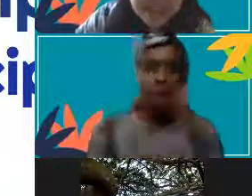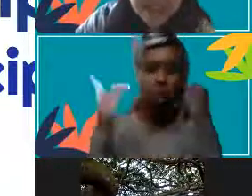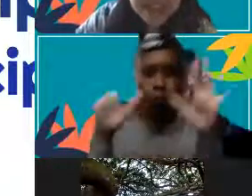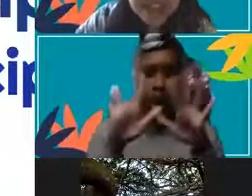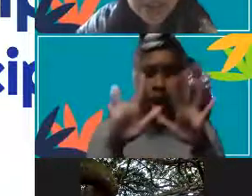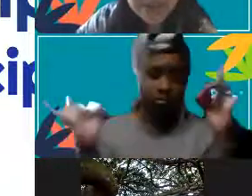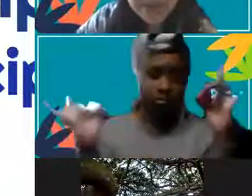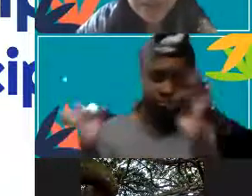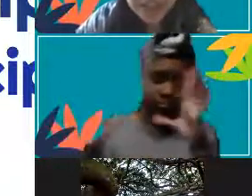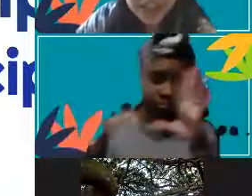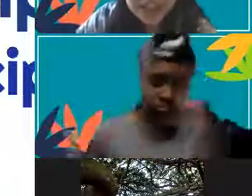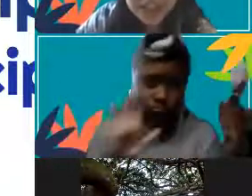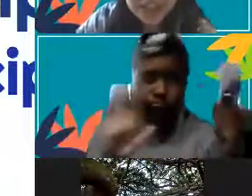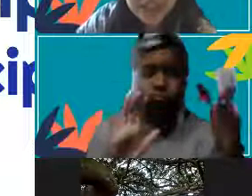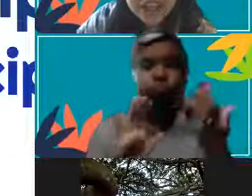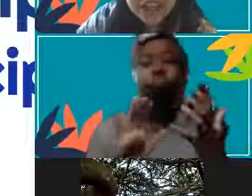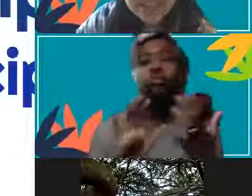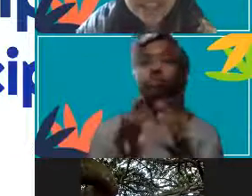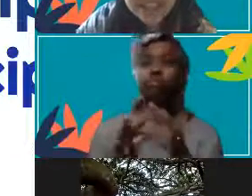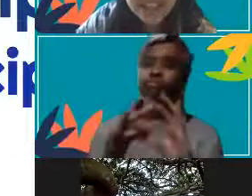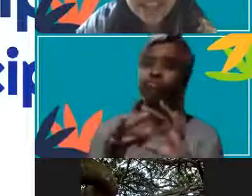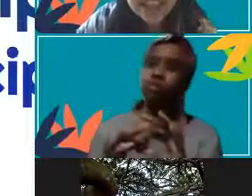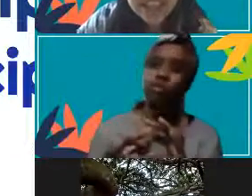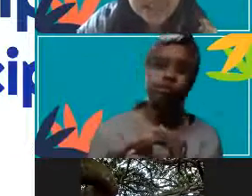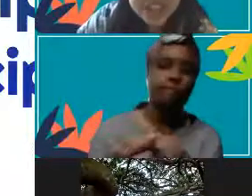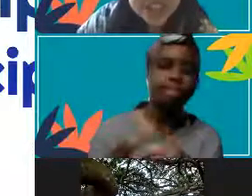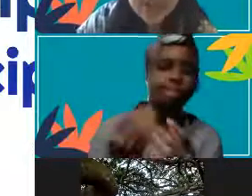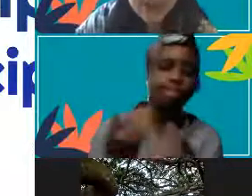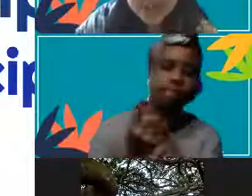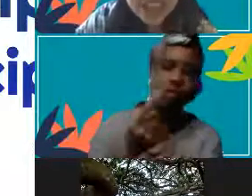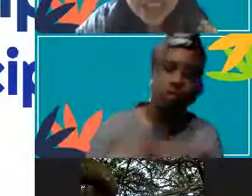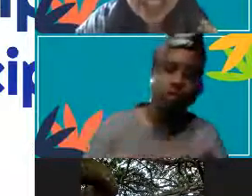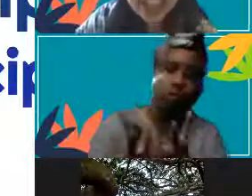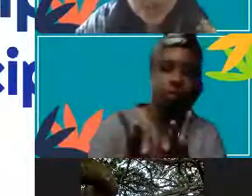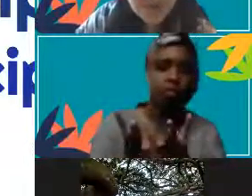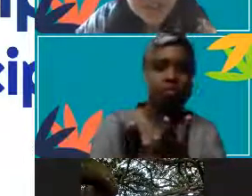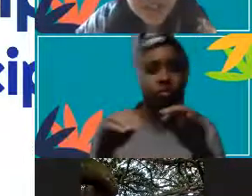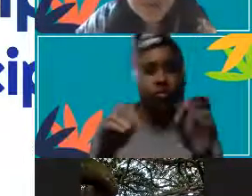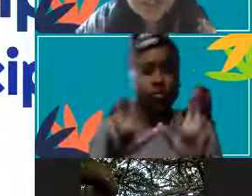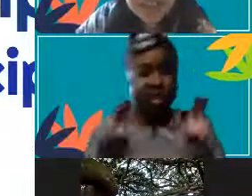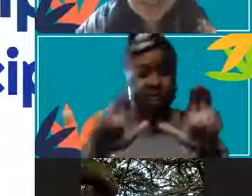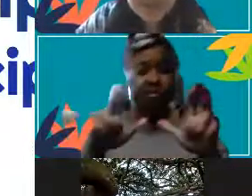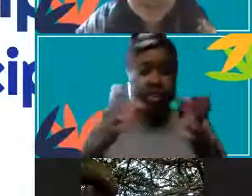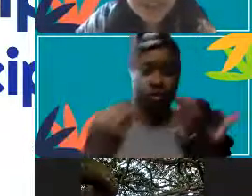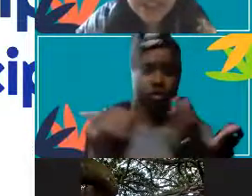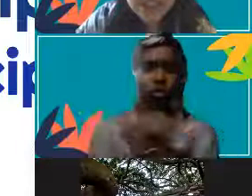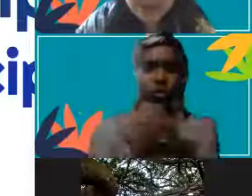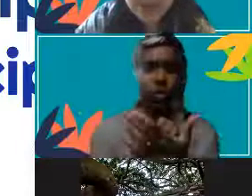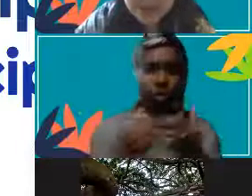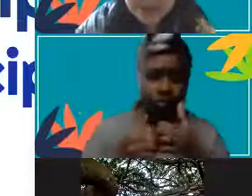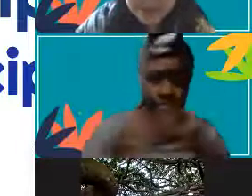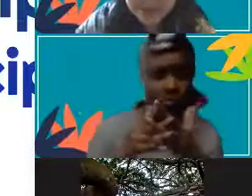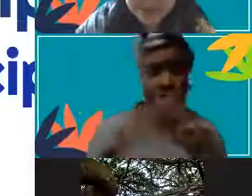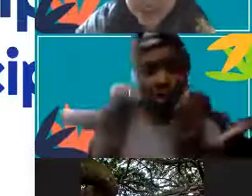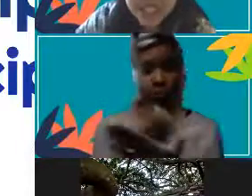Being in right relationship with Mother Earth and investing in a regenerative economy is a key question for the rights of women and gender